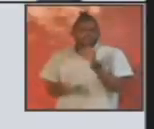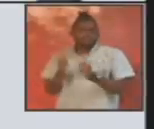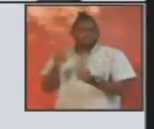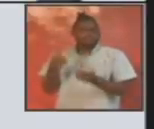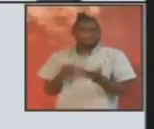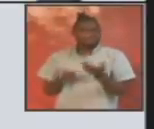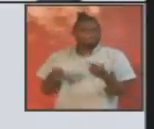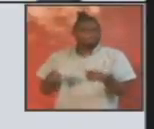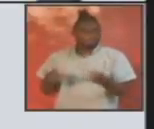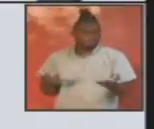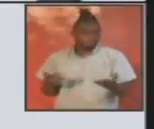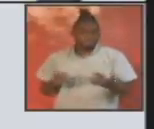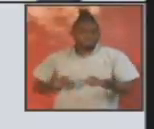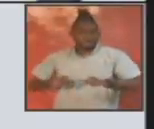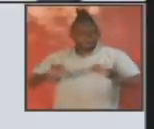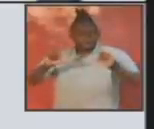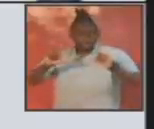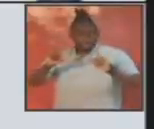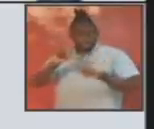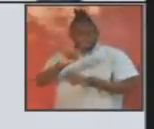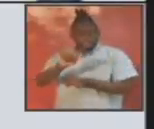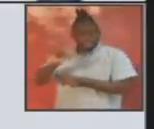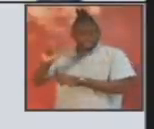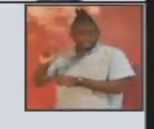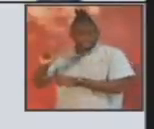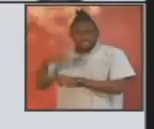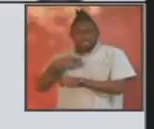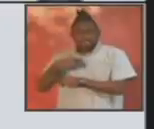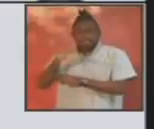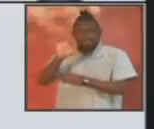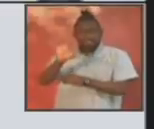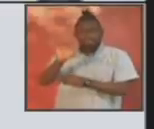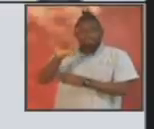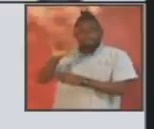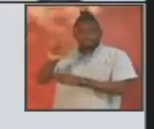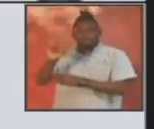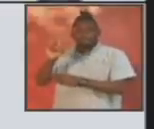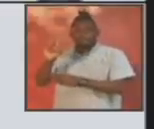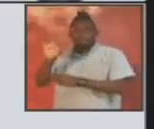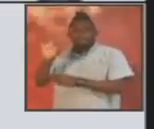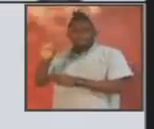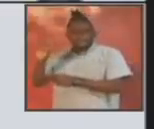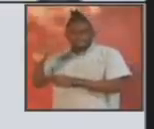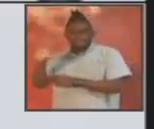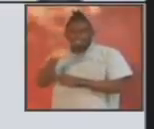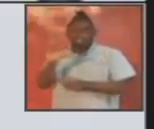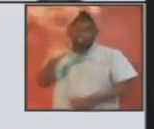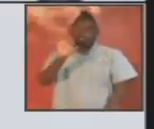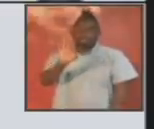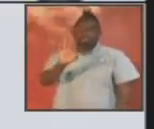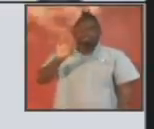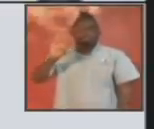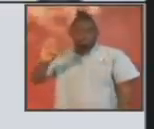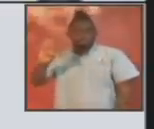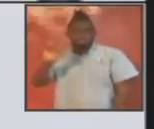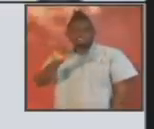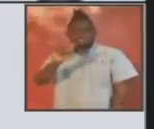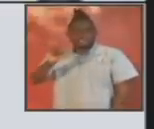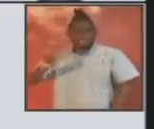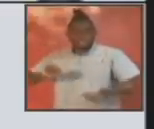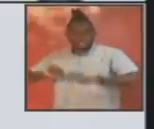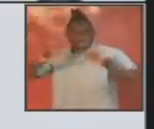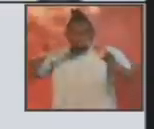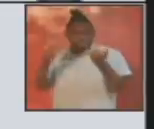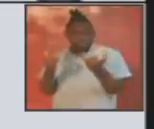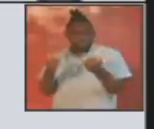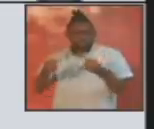We're bringing you live coverage on TTT, Talk City 91.1 FM, and on Facebook at TTT Live Online. We go now to the Manager